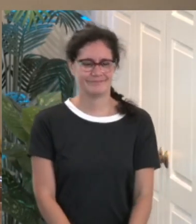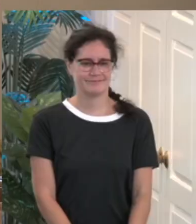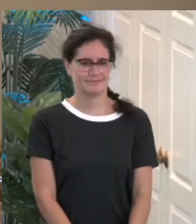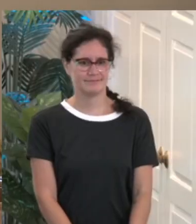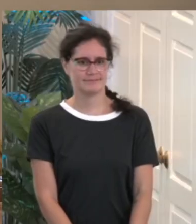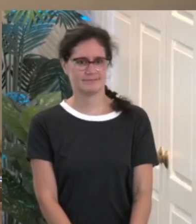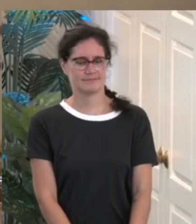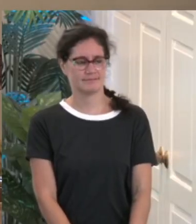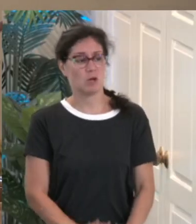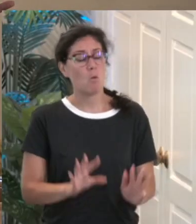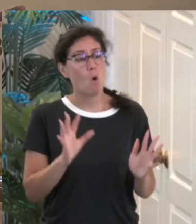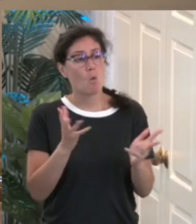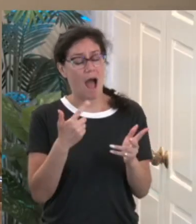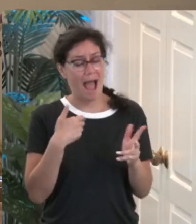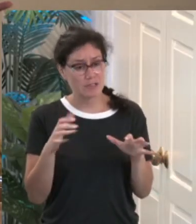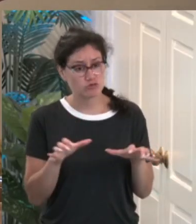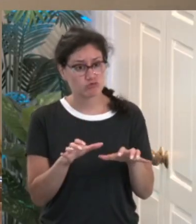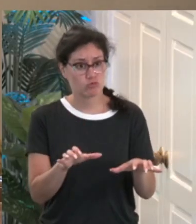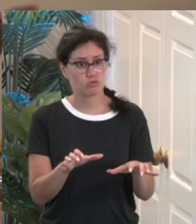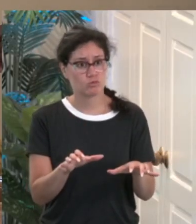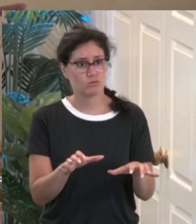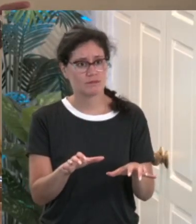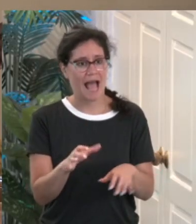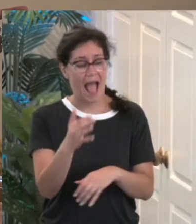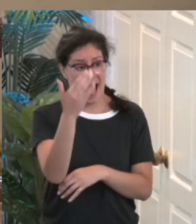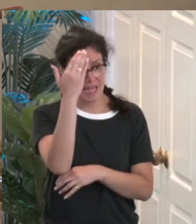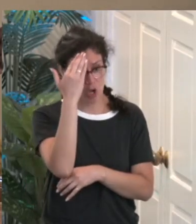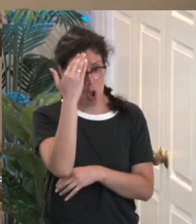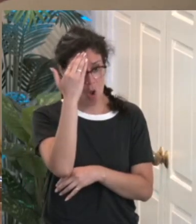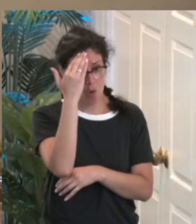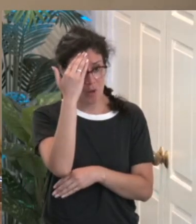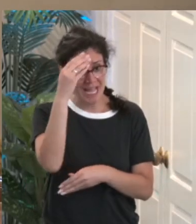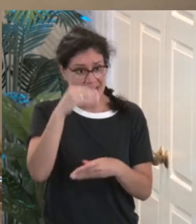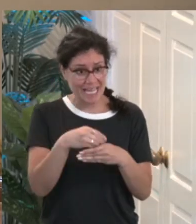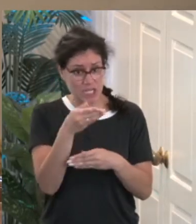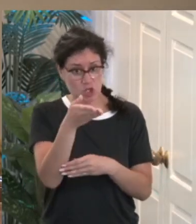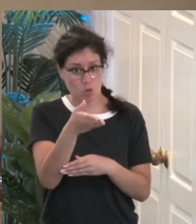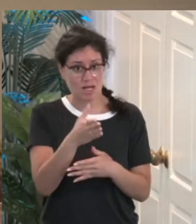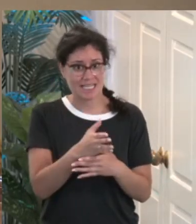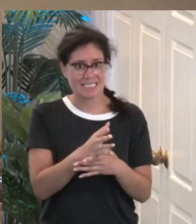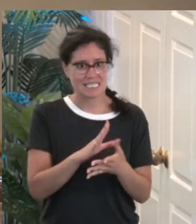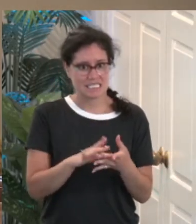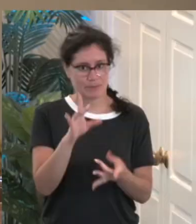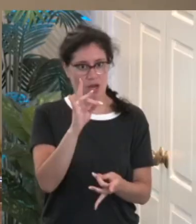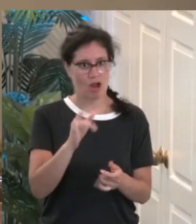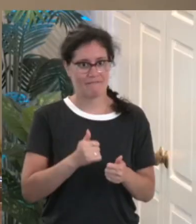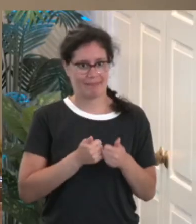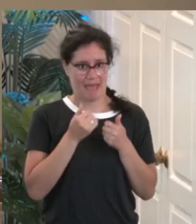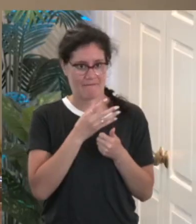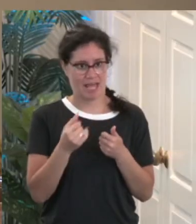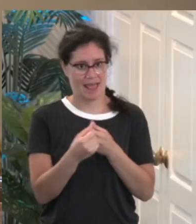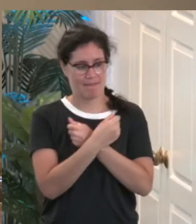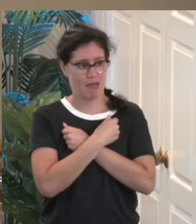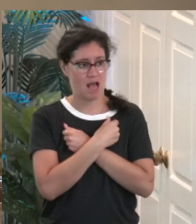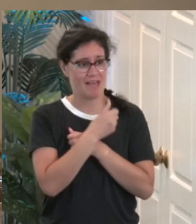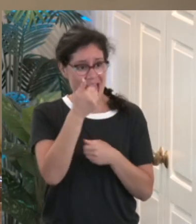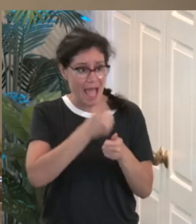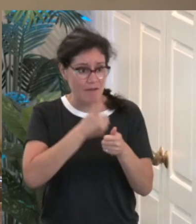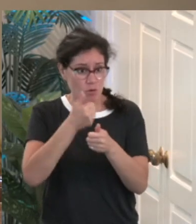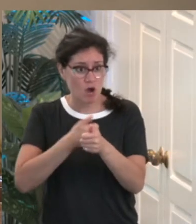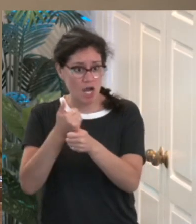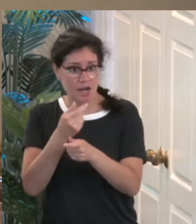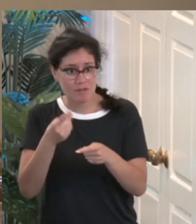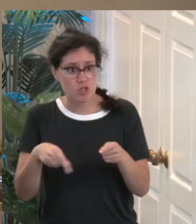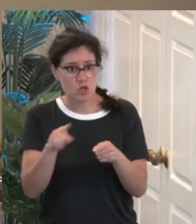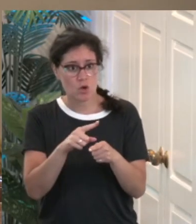But what I do is that I know in you is this spirit of life and love. Every single one of you are those people that